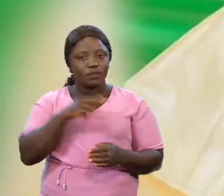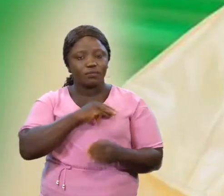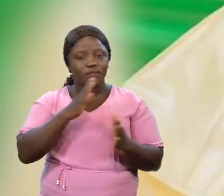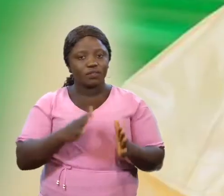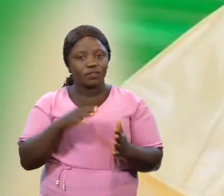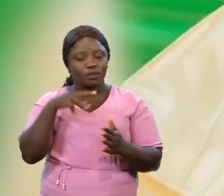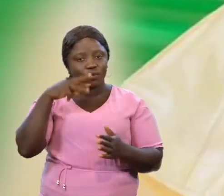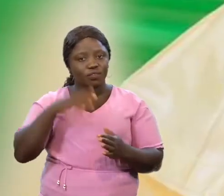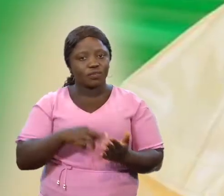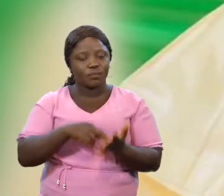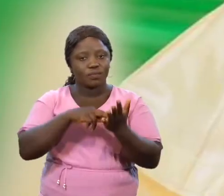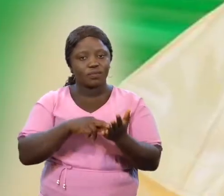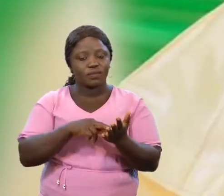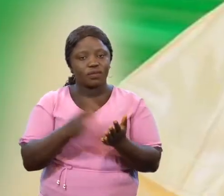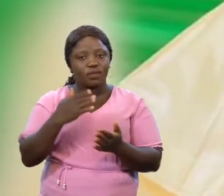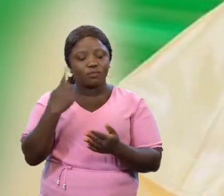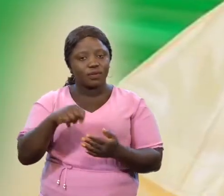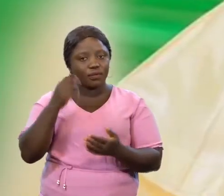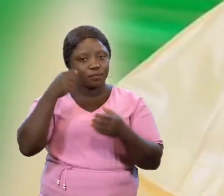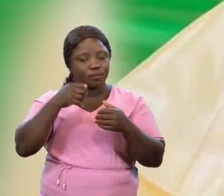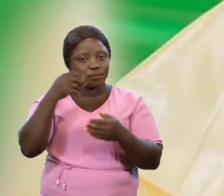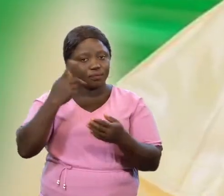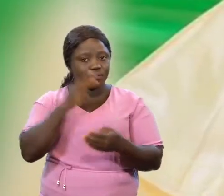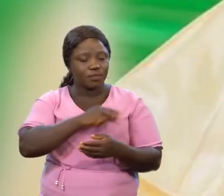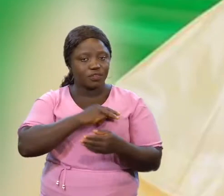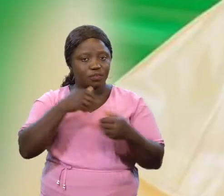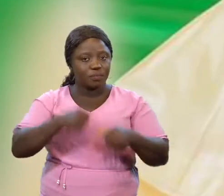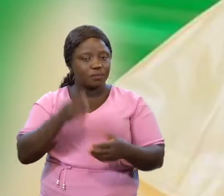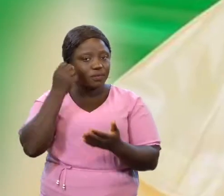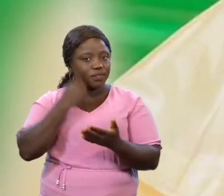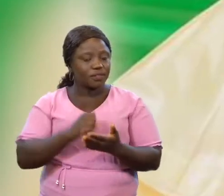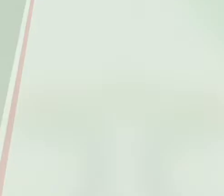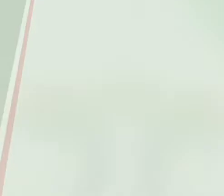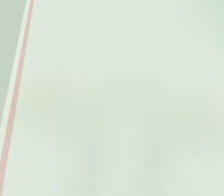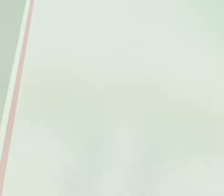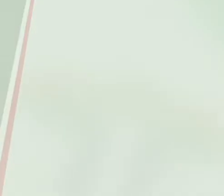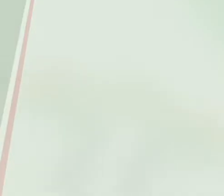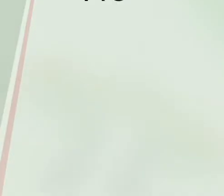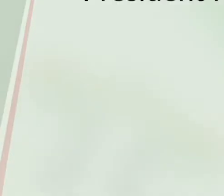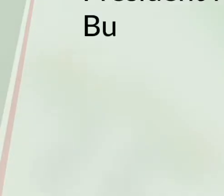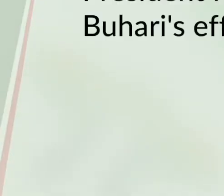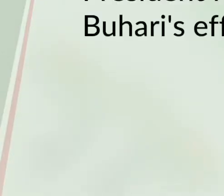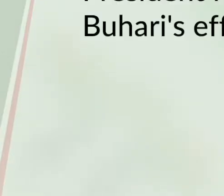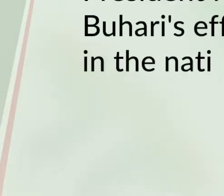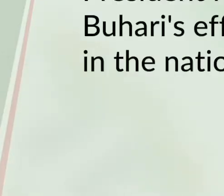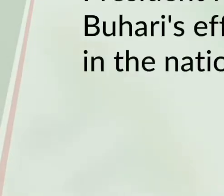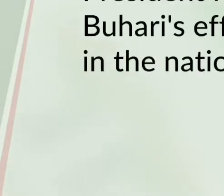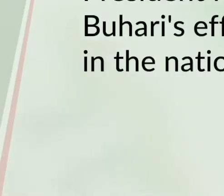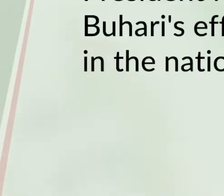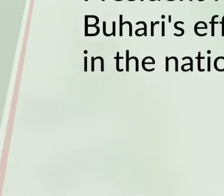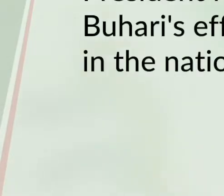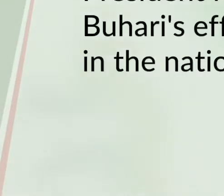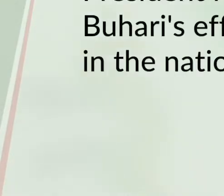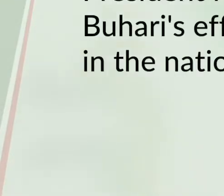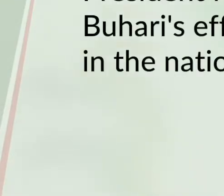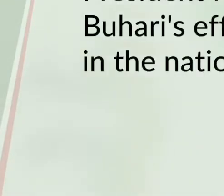The minister, who was represented by Dr. Nasir Gwarzo, the ministry's permanent secretary, said the action was consistent with President